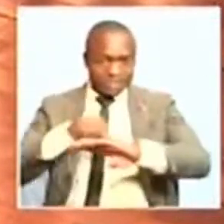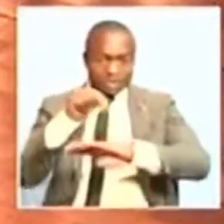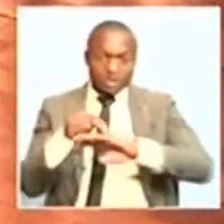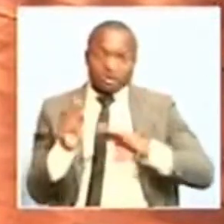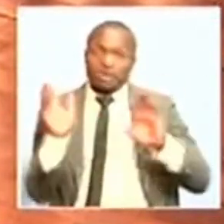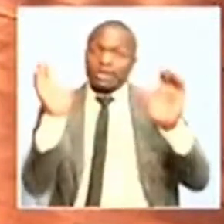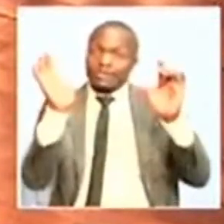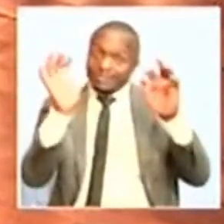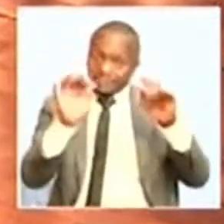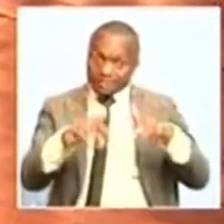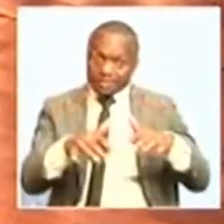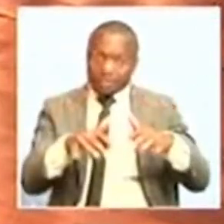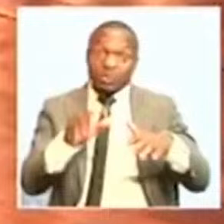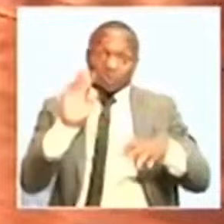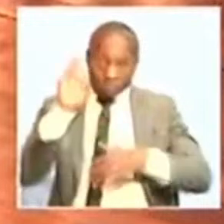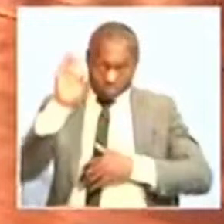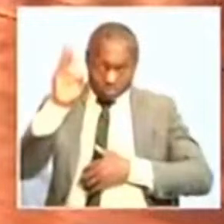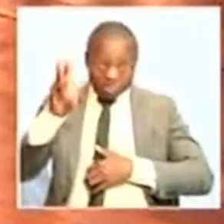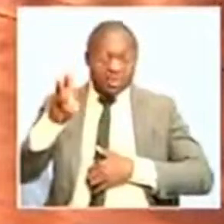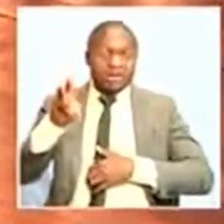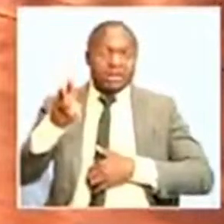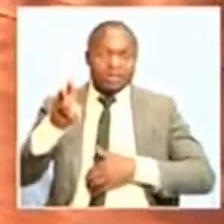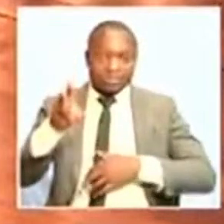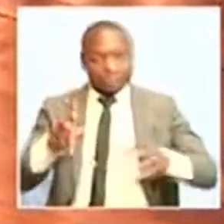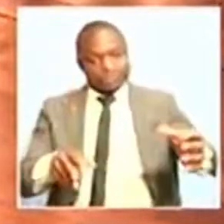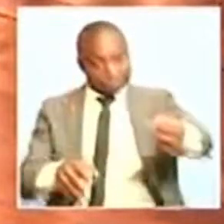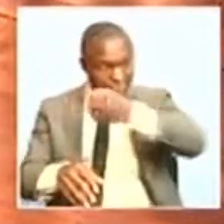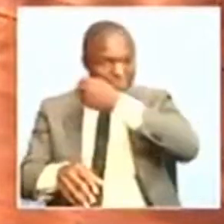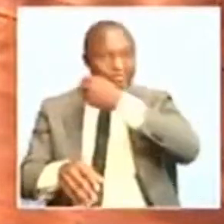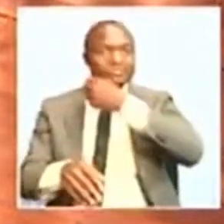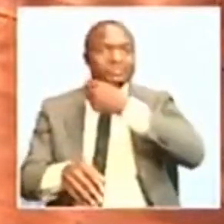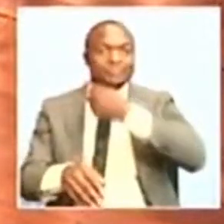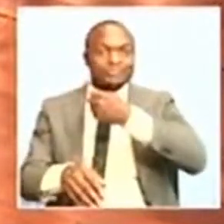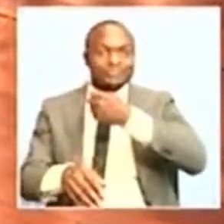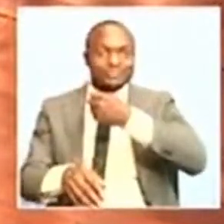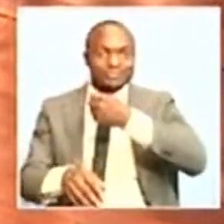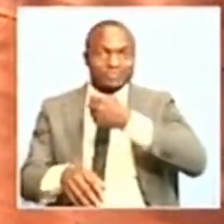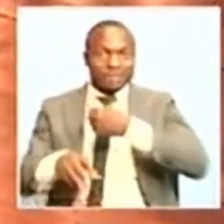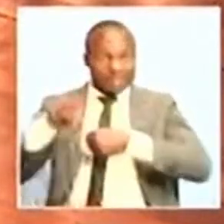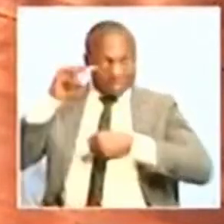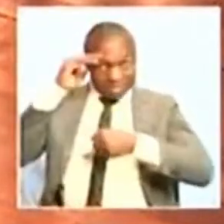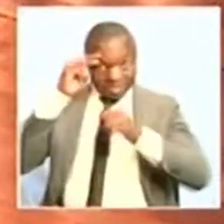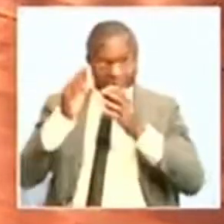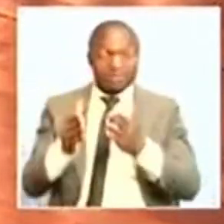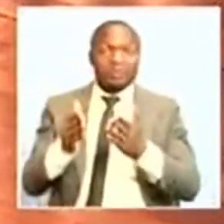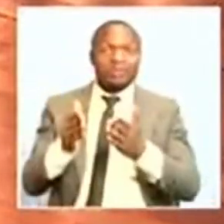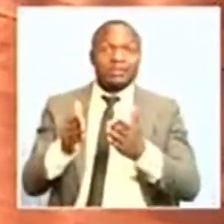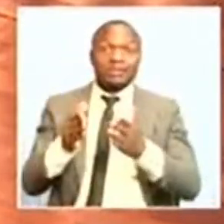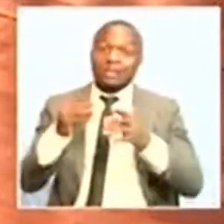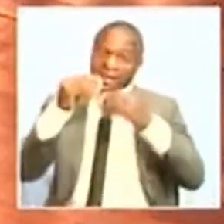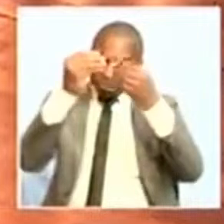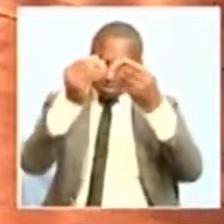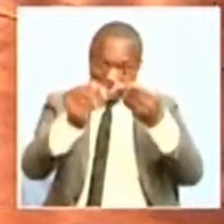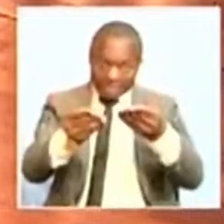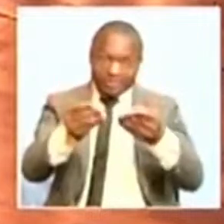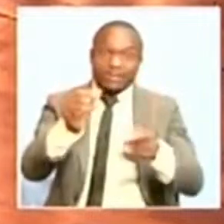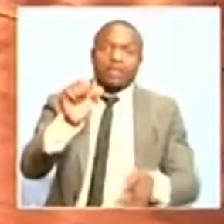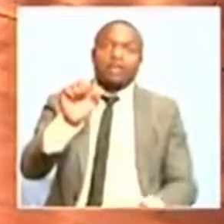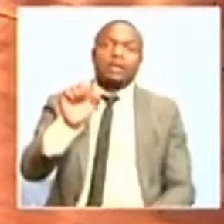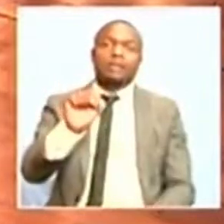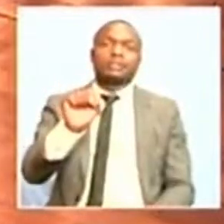Assembly will be taken over by the minister just issuing an